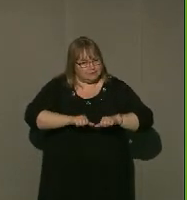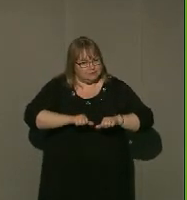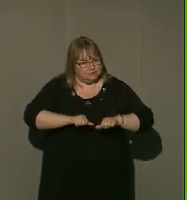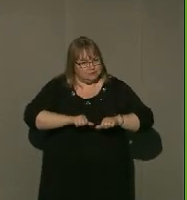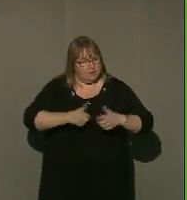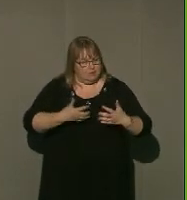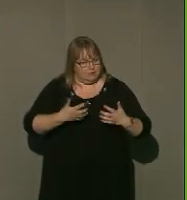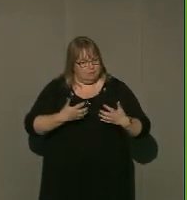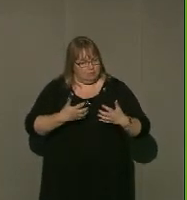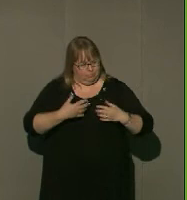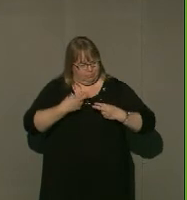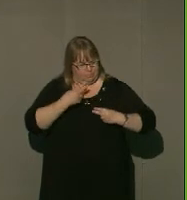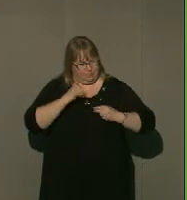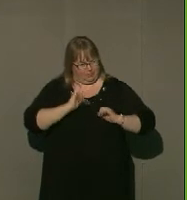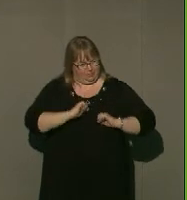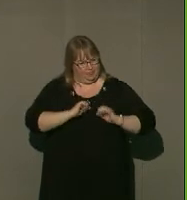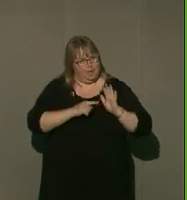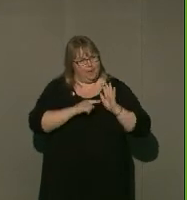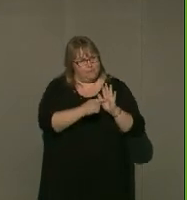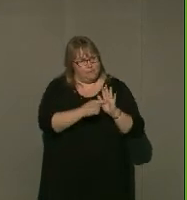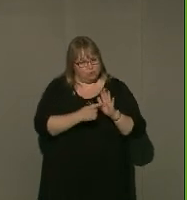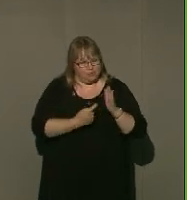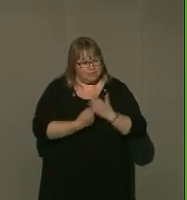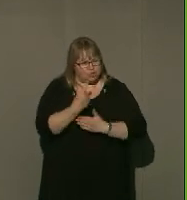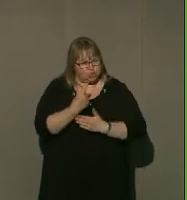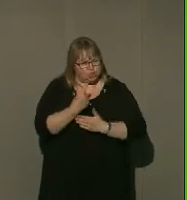deal with this issue?